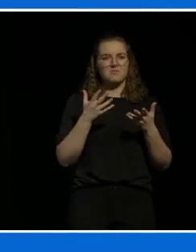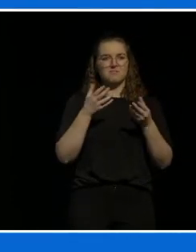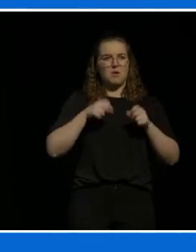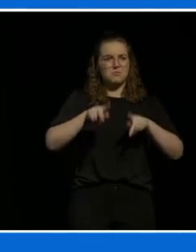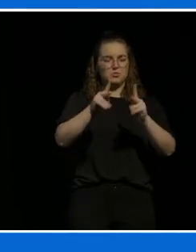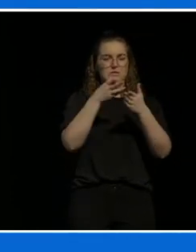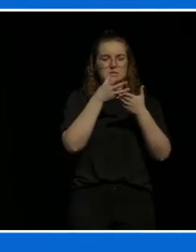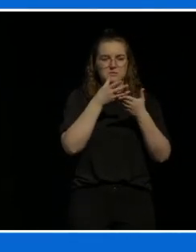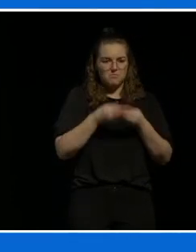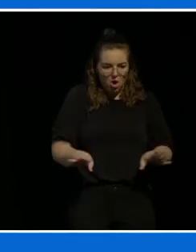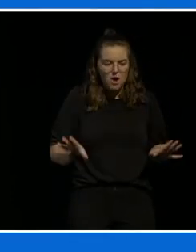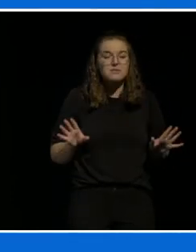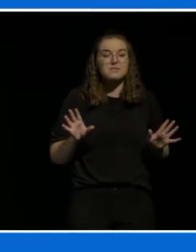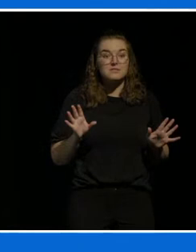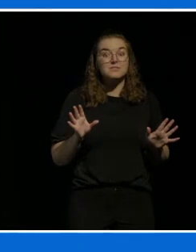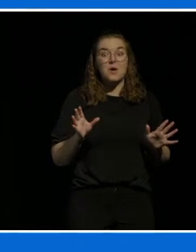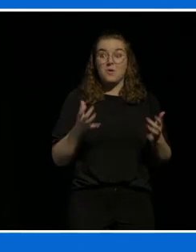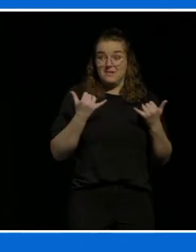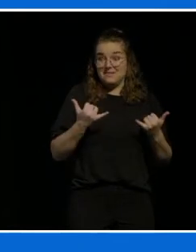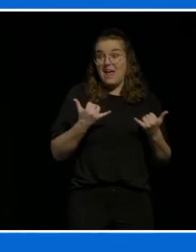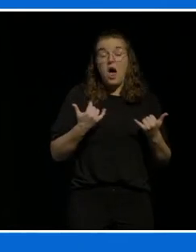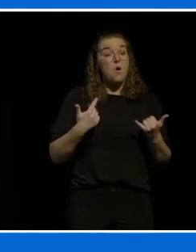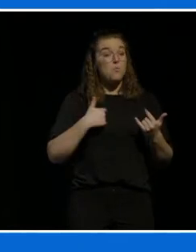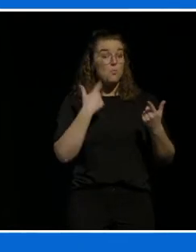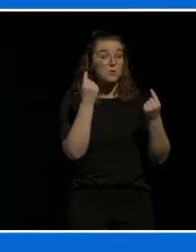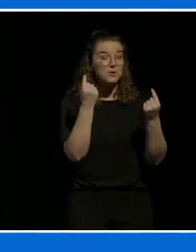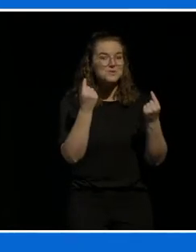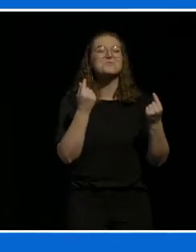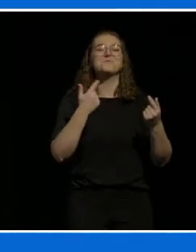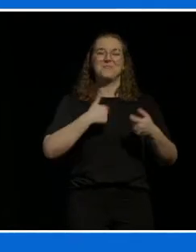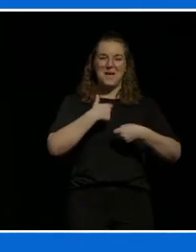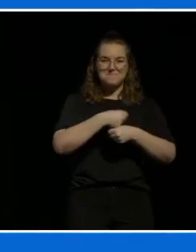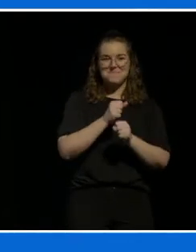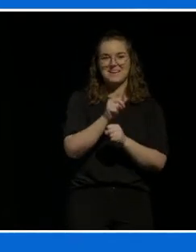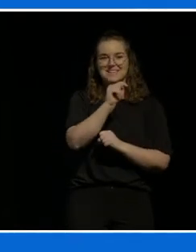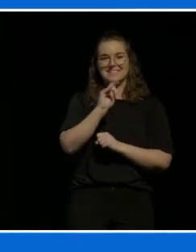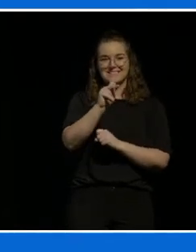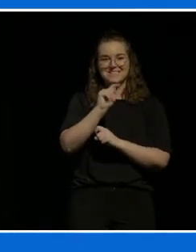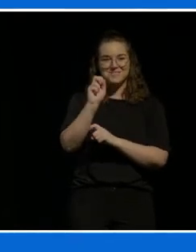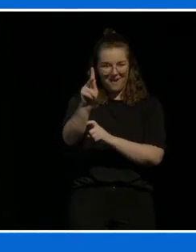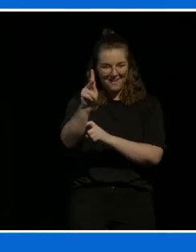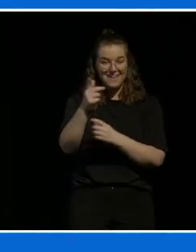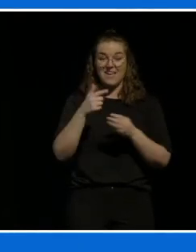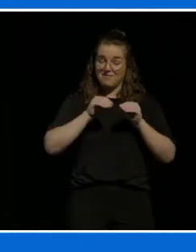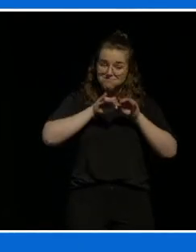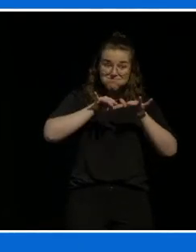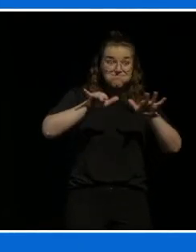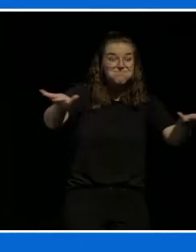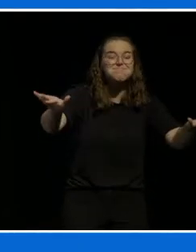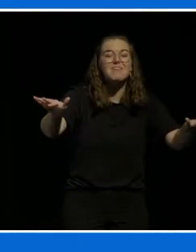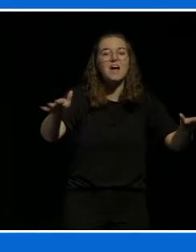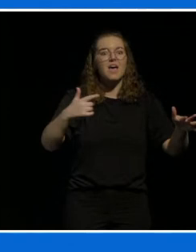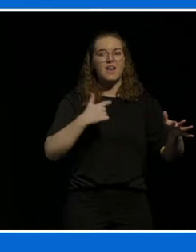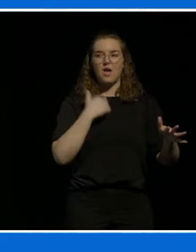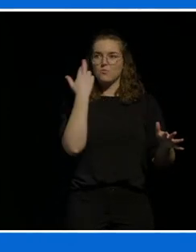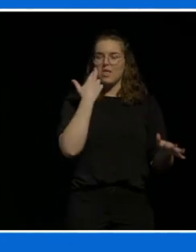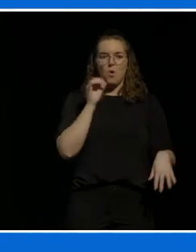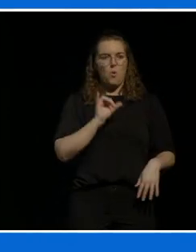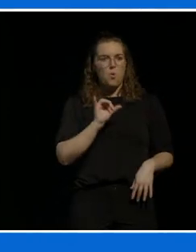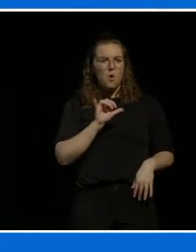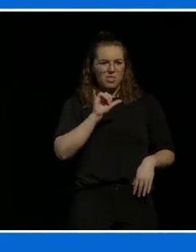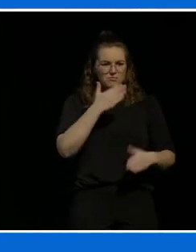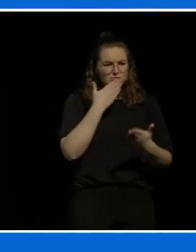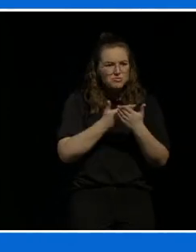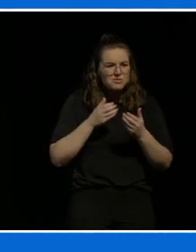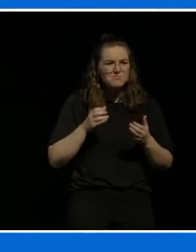doing what I think most people in our generation would do now. I made a TikTok about it. And it ended up going viral. And I realized there's an opportunity to talk about the